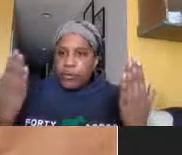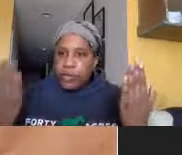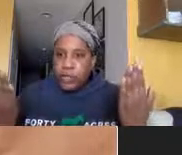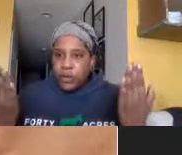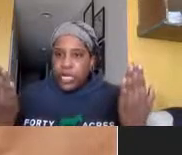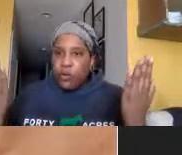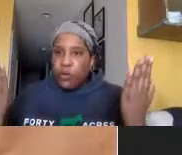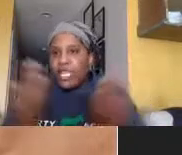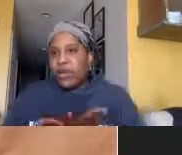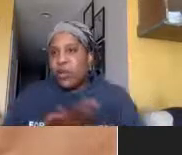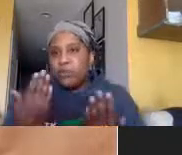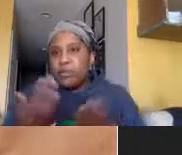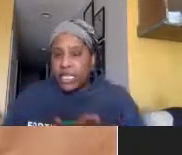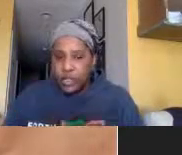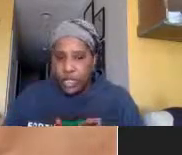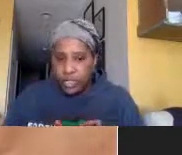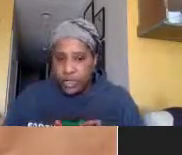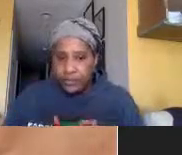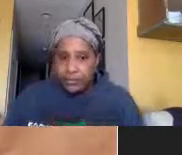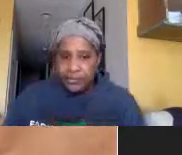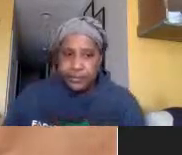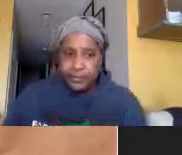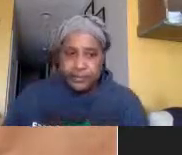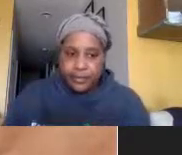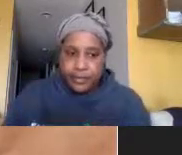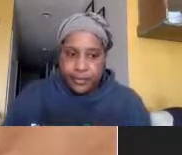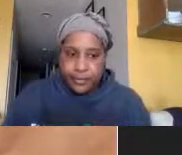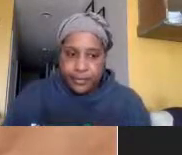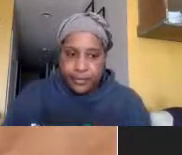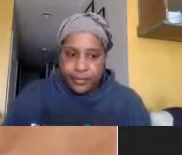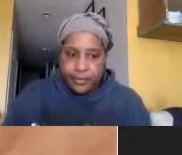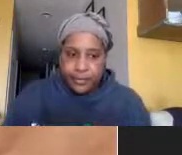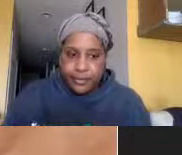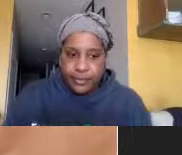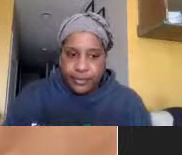and what I was doing, and why they weren't meeting each other.